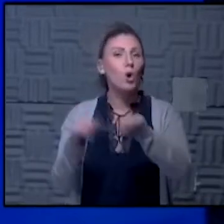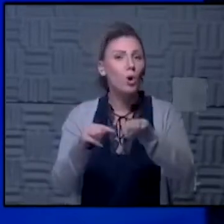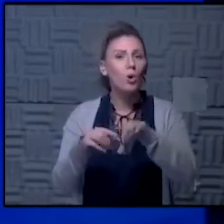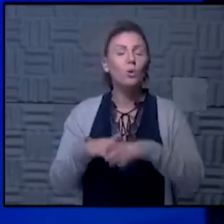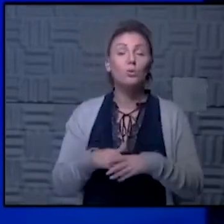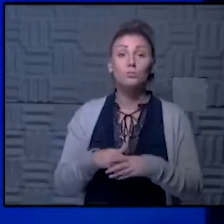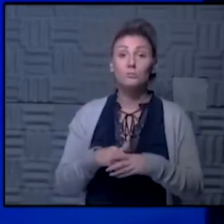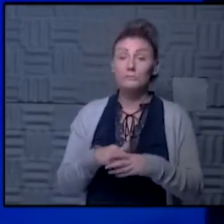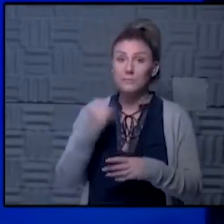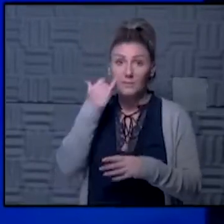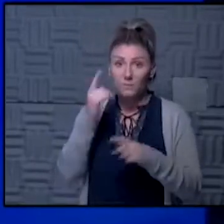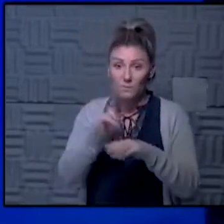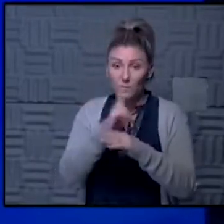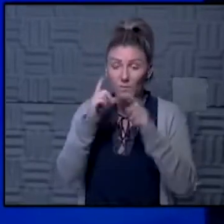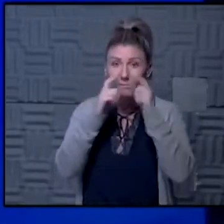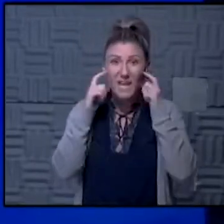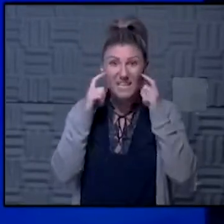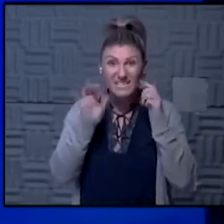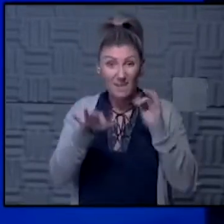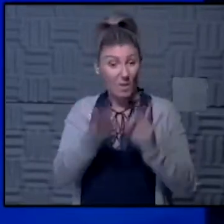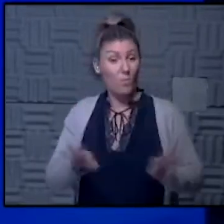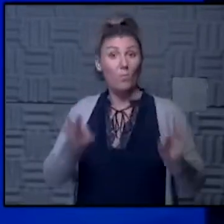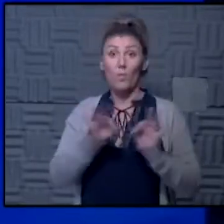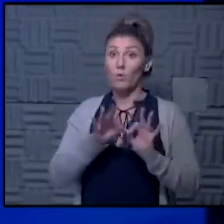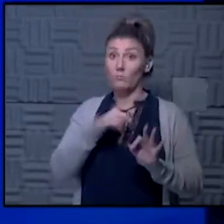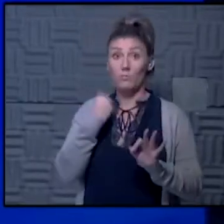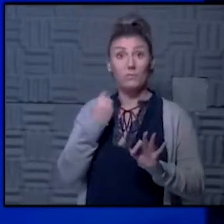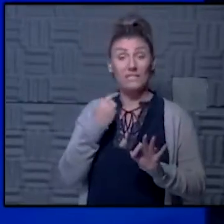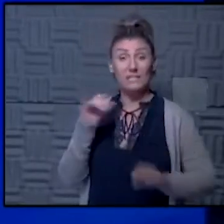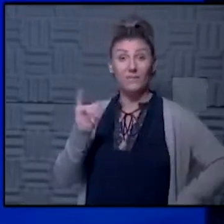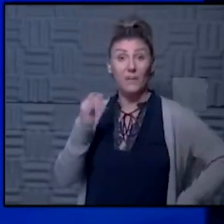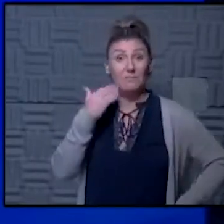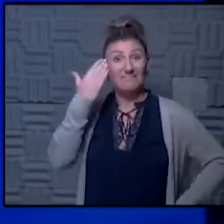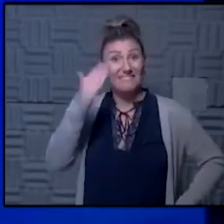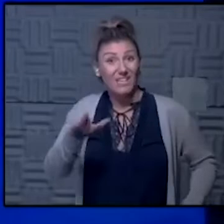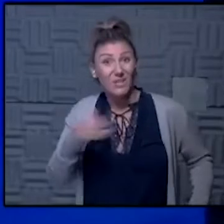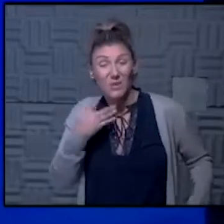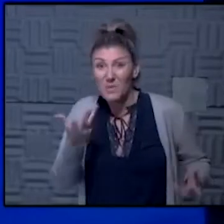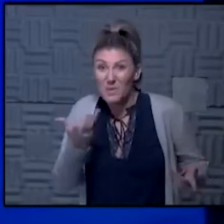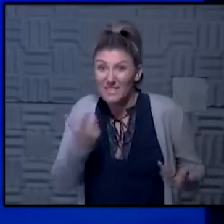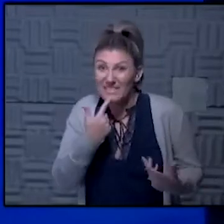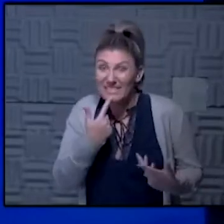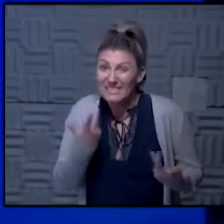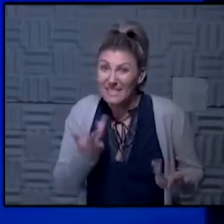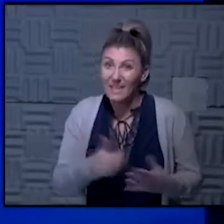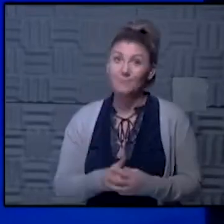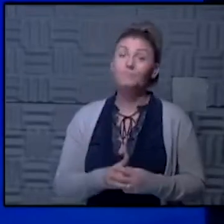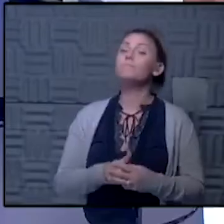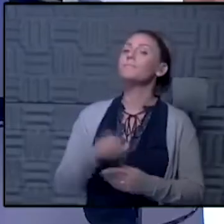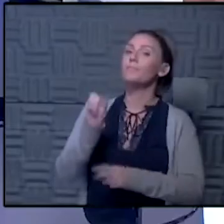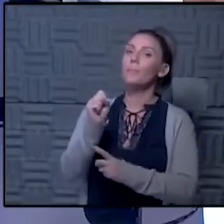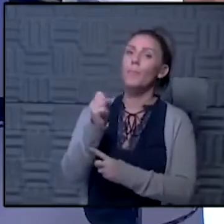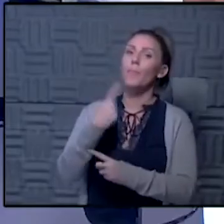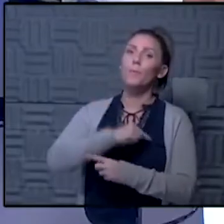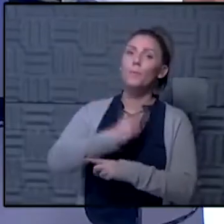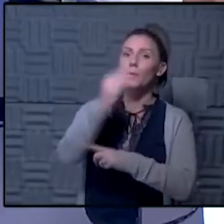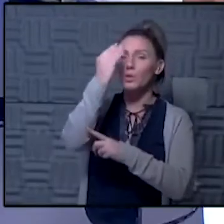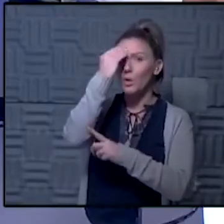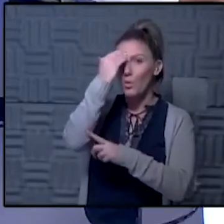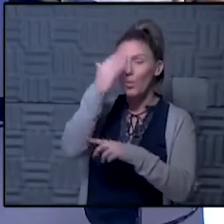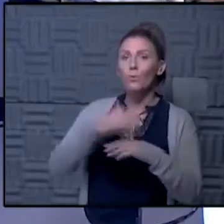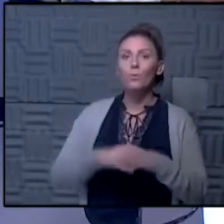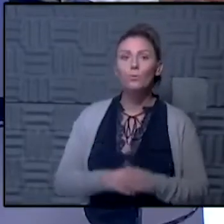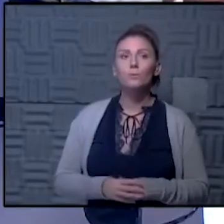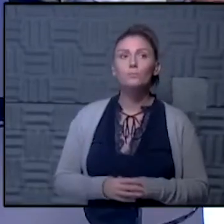even with masks? Is it worth the risk of infection? And I don't know what else to really say. Yeah, we know that